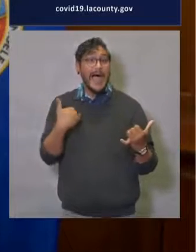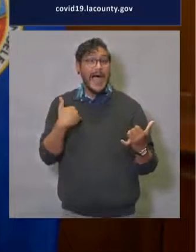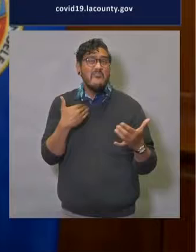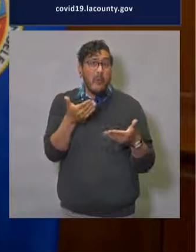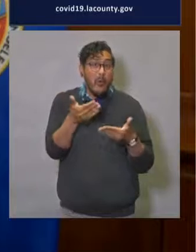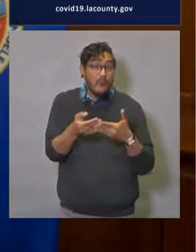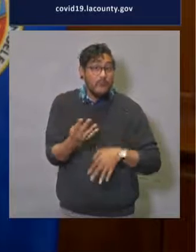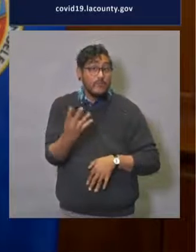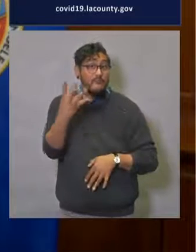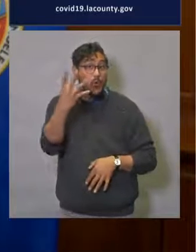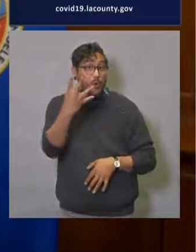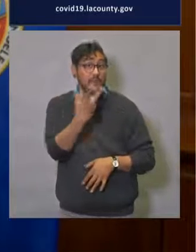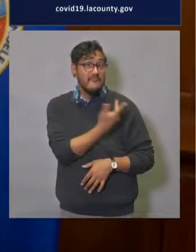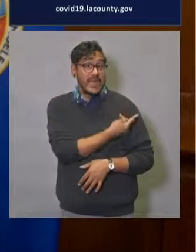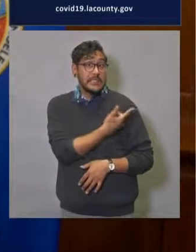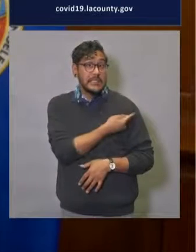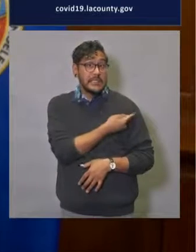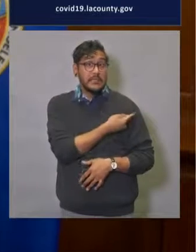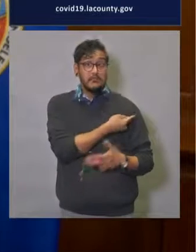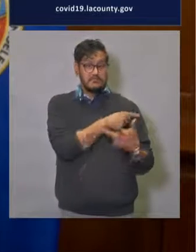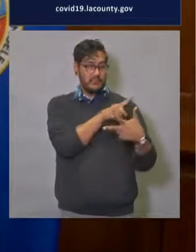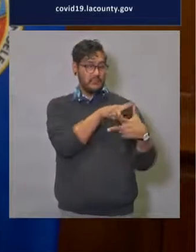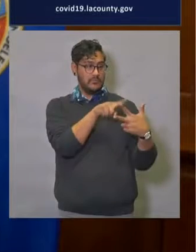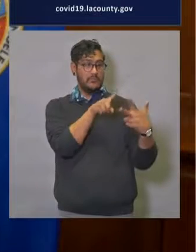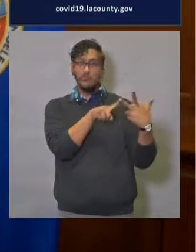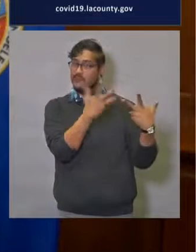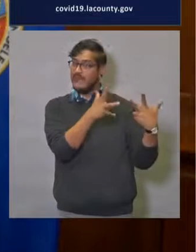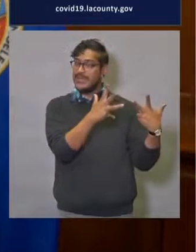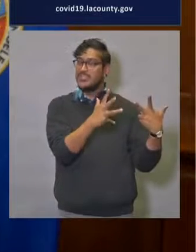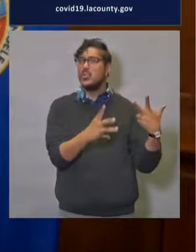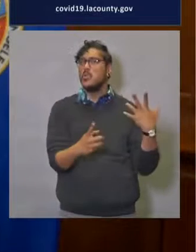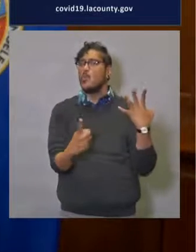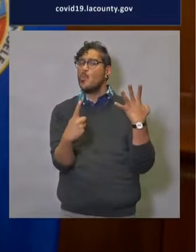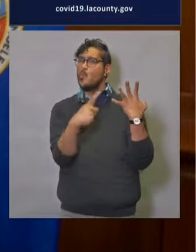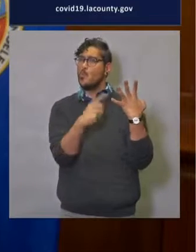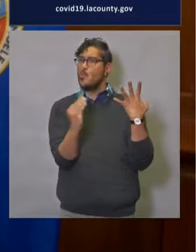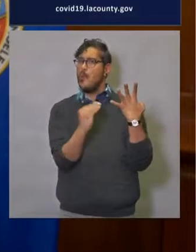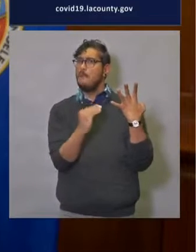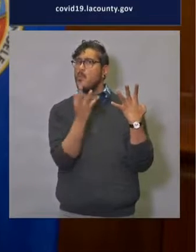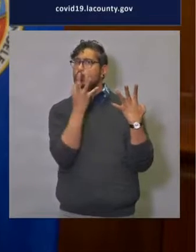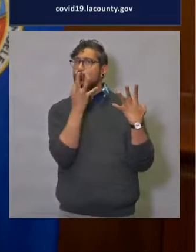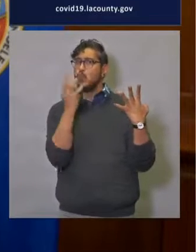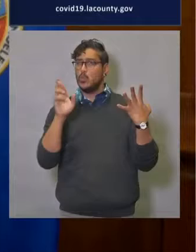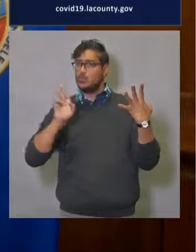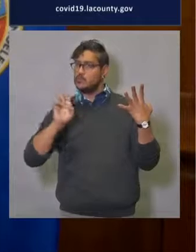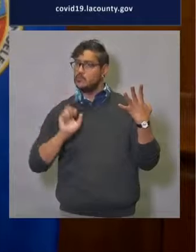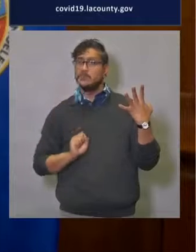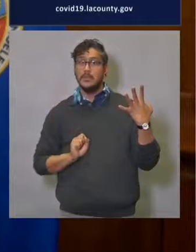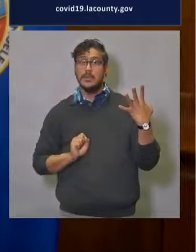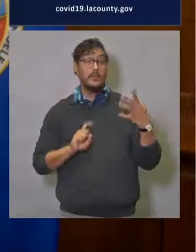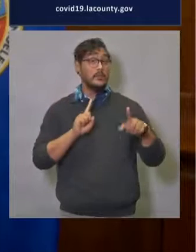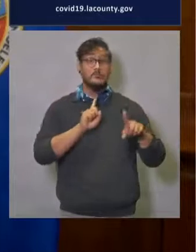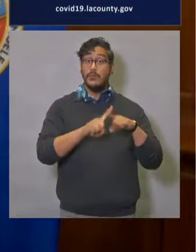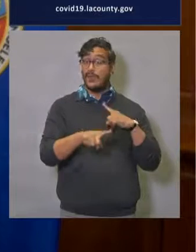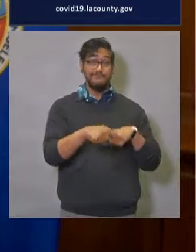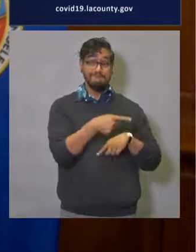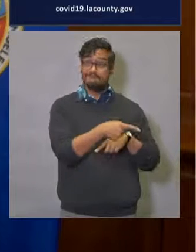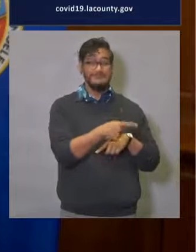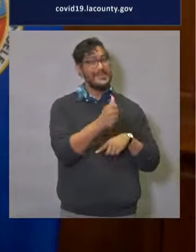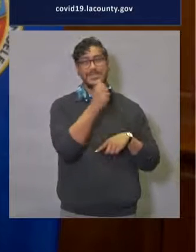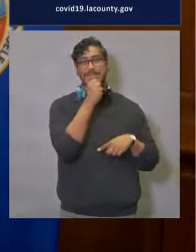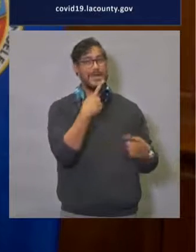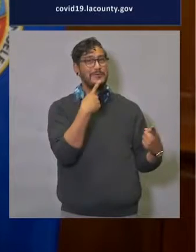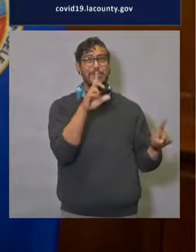We already have 3 and 1, hopefully, that will be coming soon. But our vaccine efforts would not be truly equitable if we didn't reach